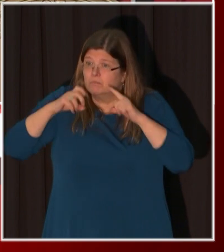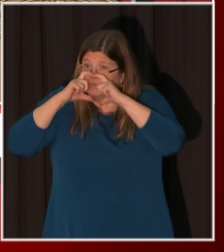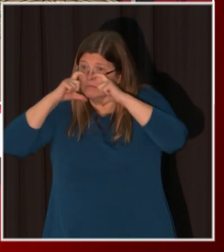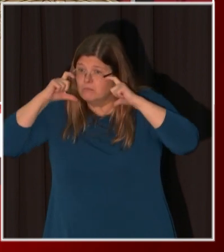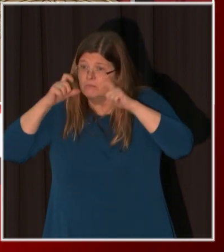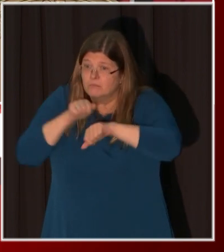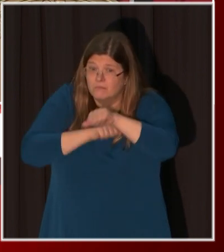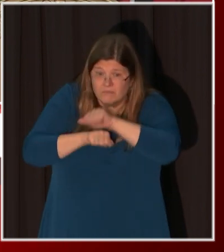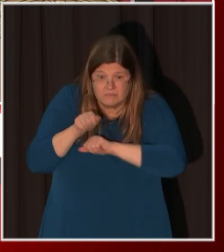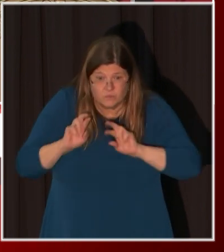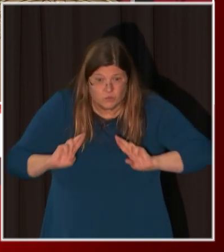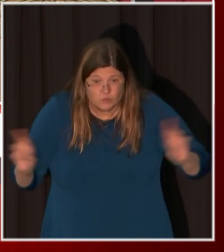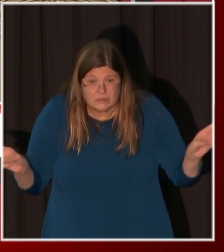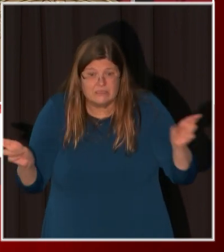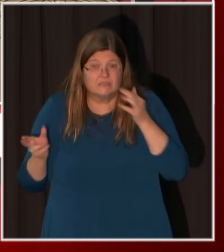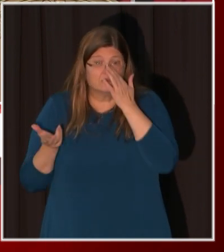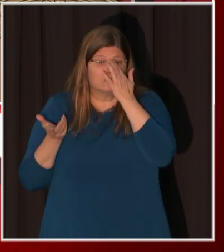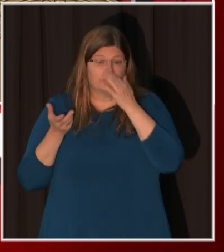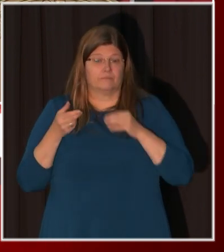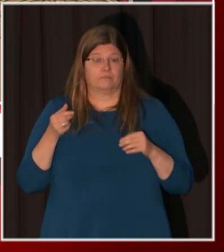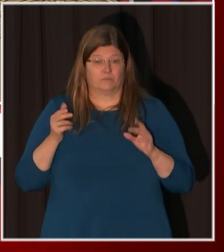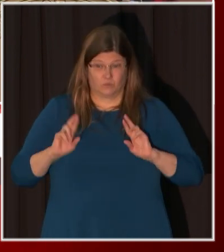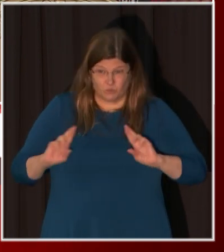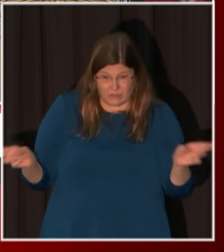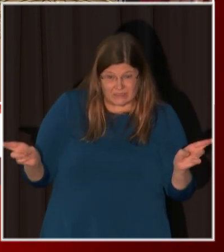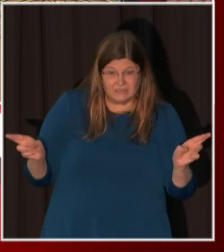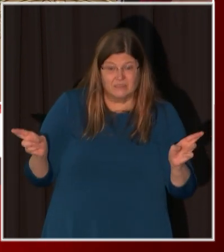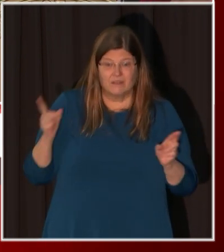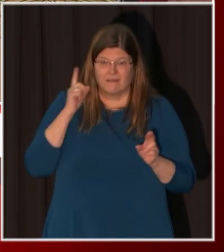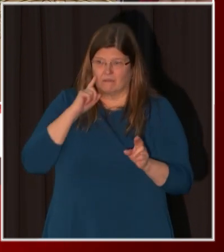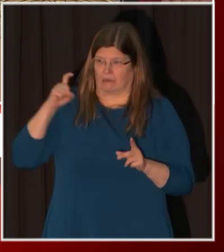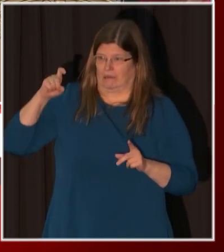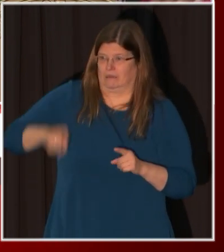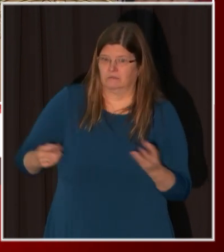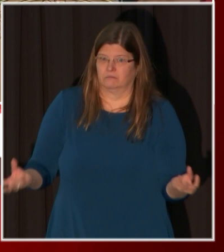additional medical surge beds.